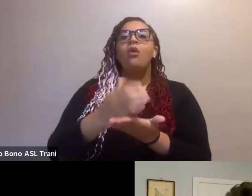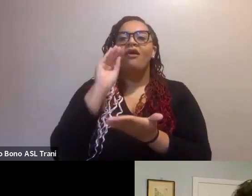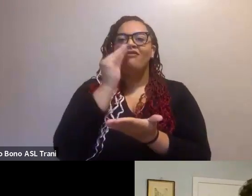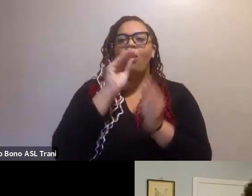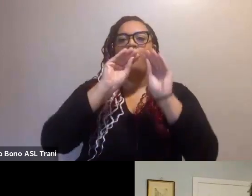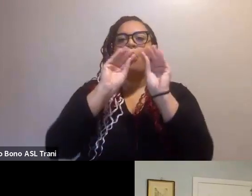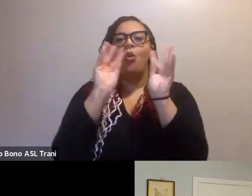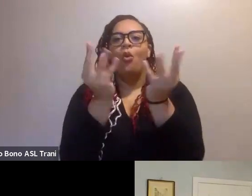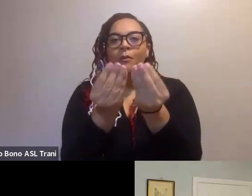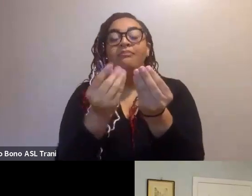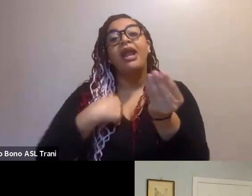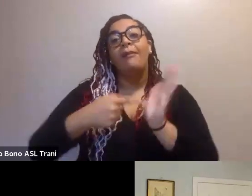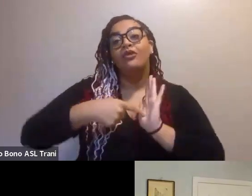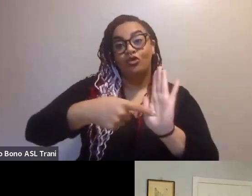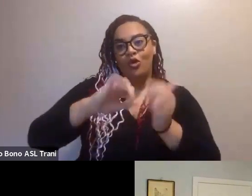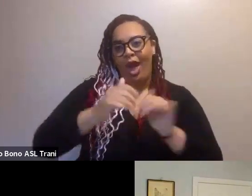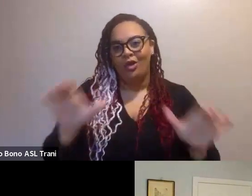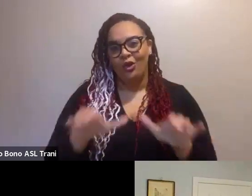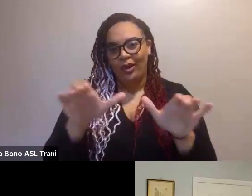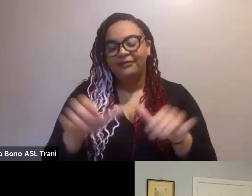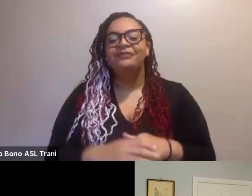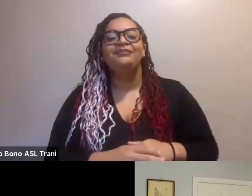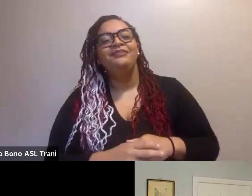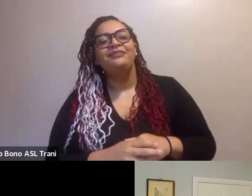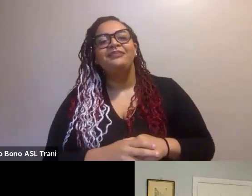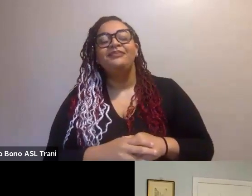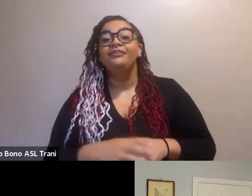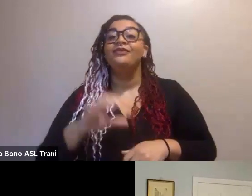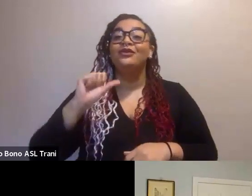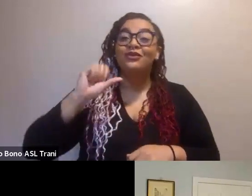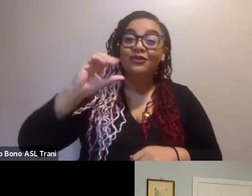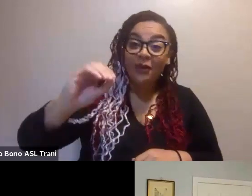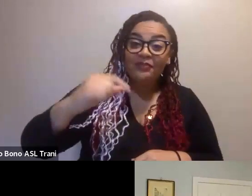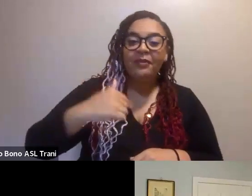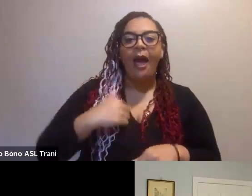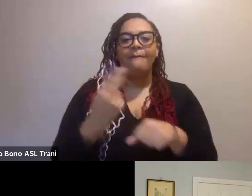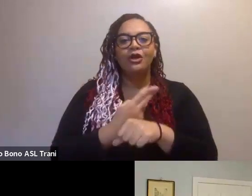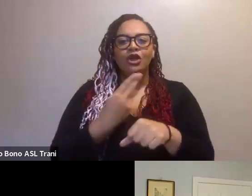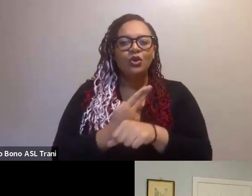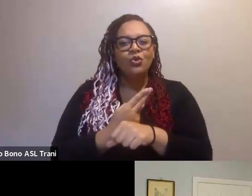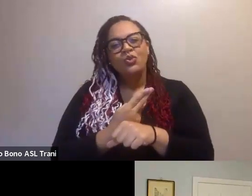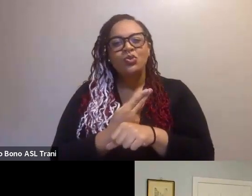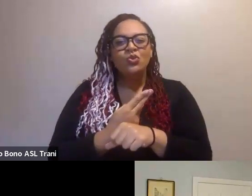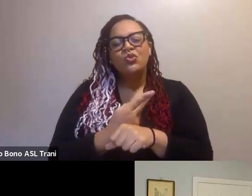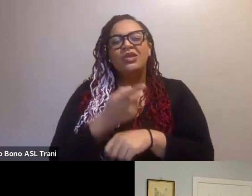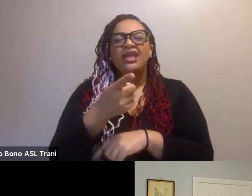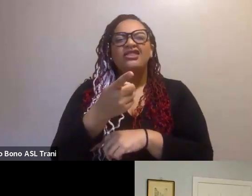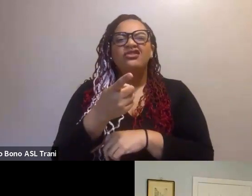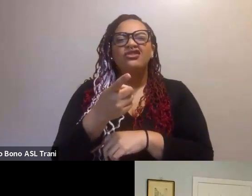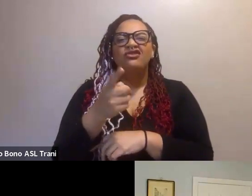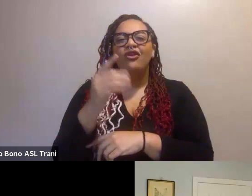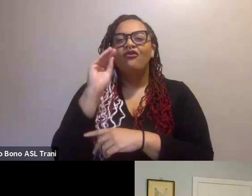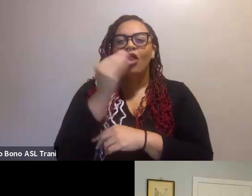it. Let's do it. Camera. So I am going to use one of these floral foam